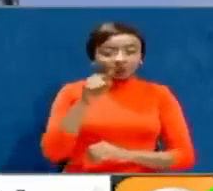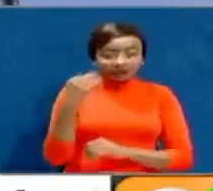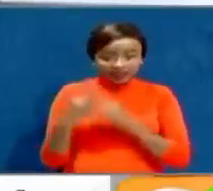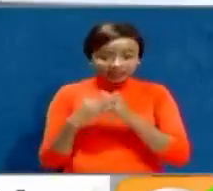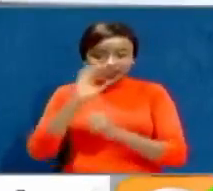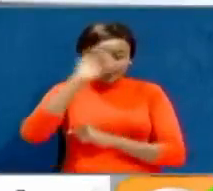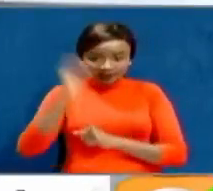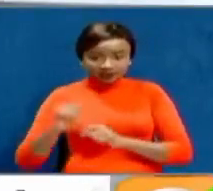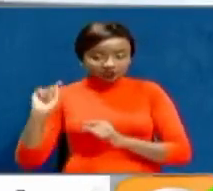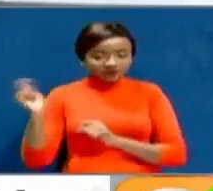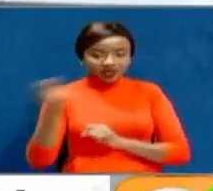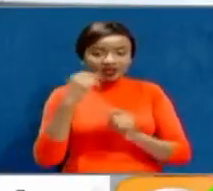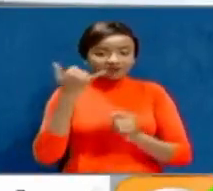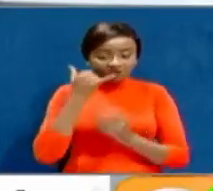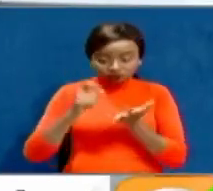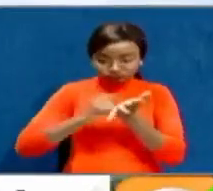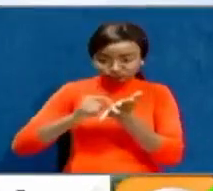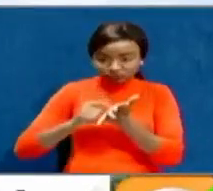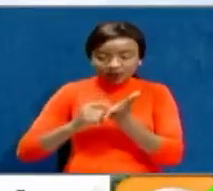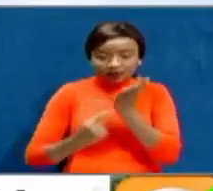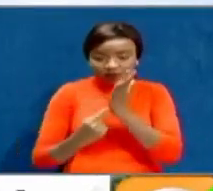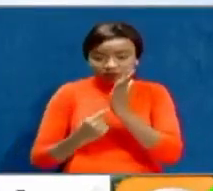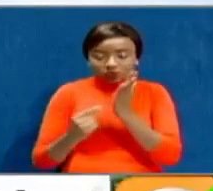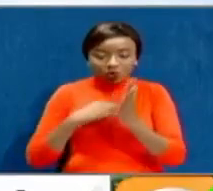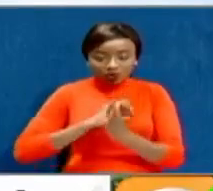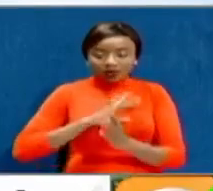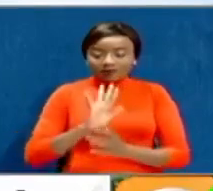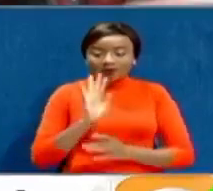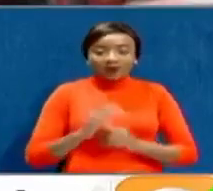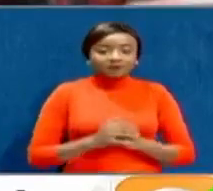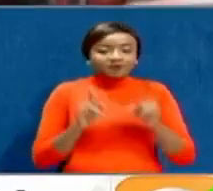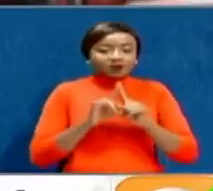mobile subscribers as at the end of March this year, behind Airtel Kenya,